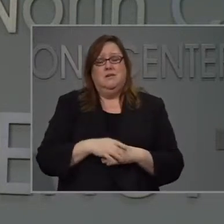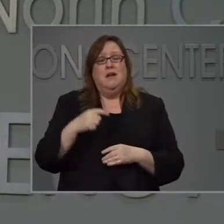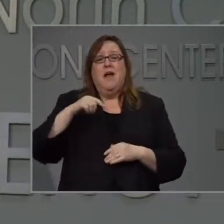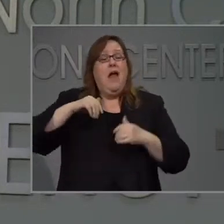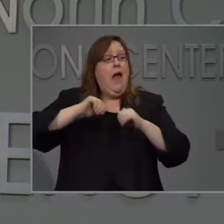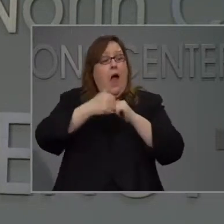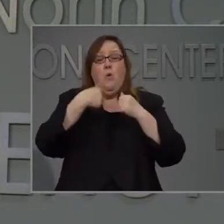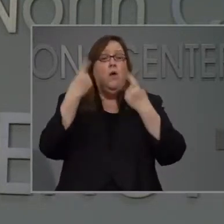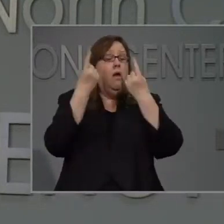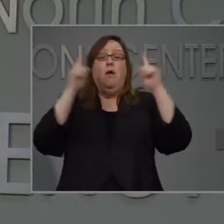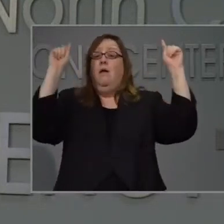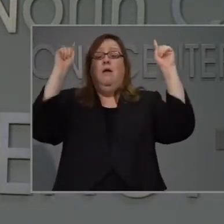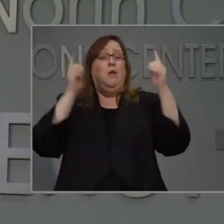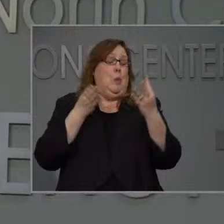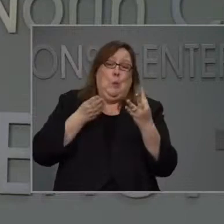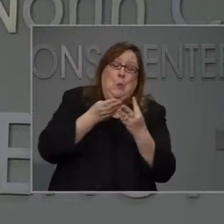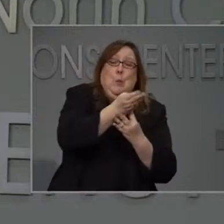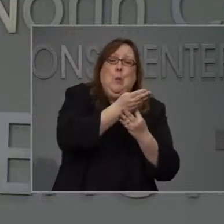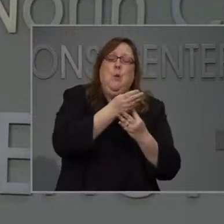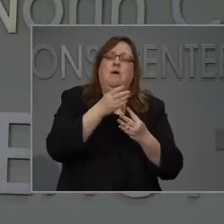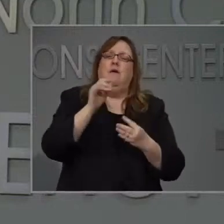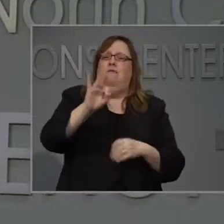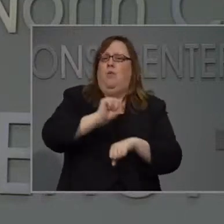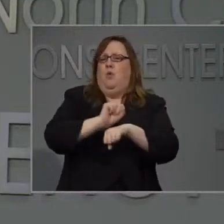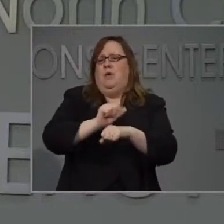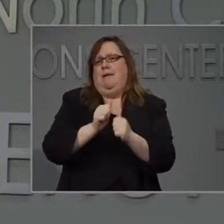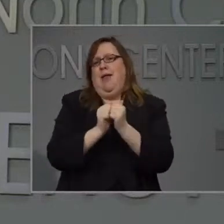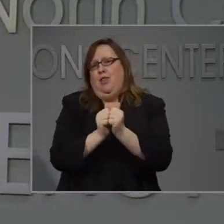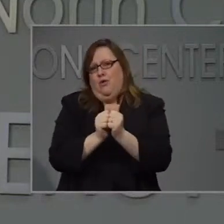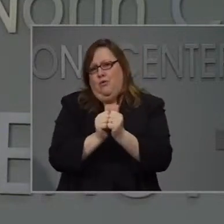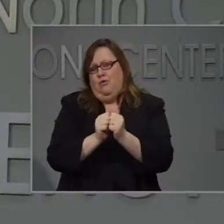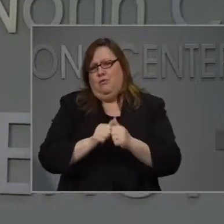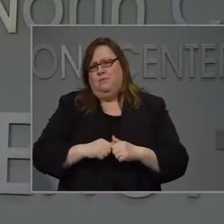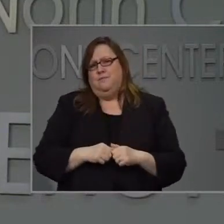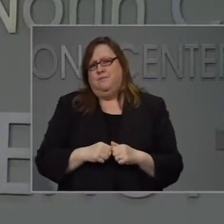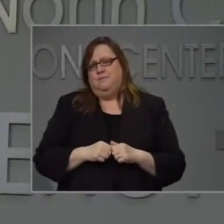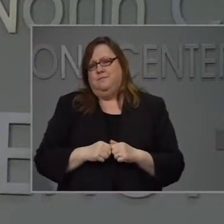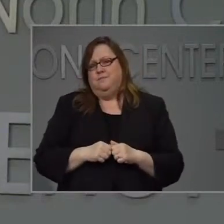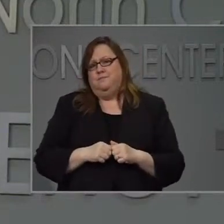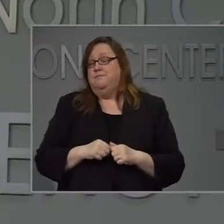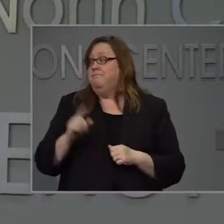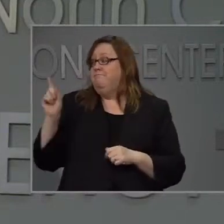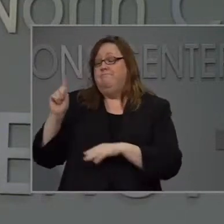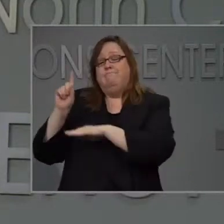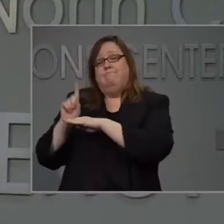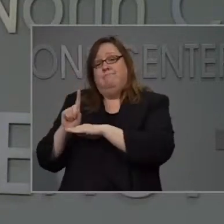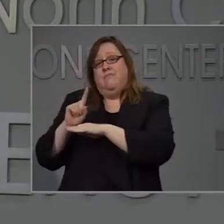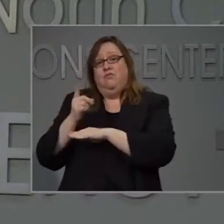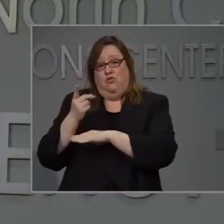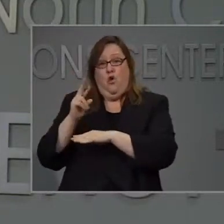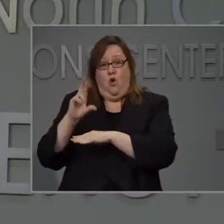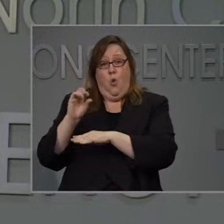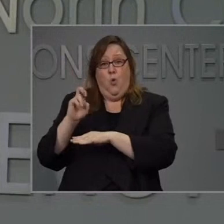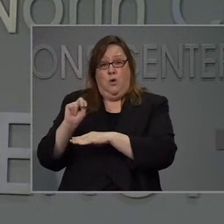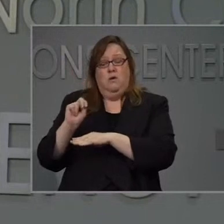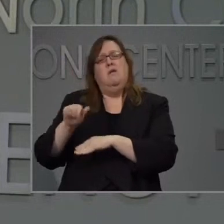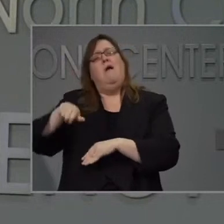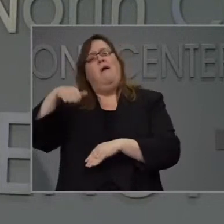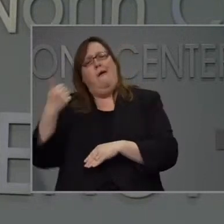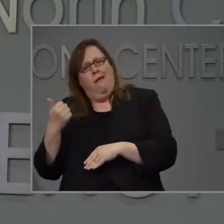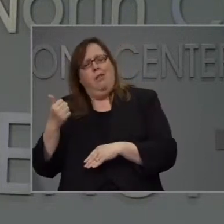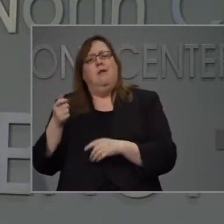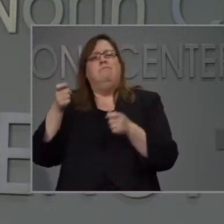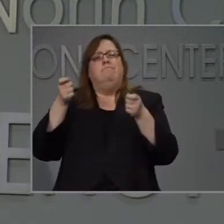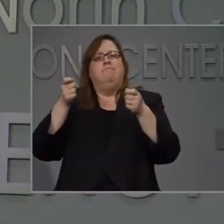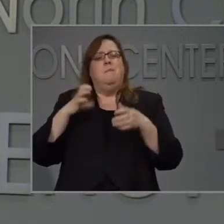to do our part. Along with Dr. Cohen, with me today is our Commissioner of Prisons,